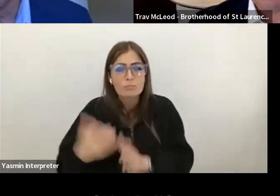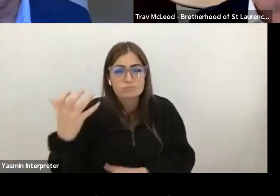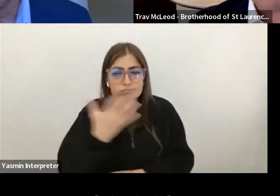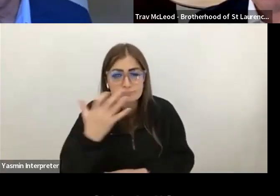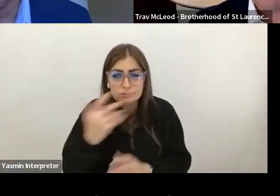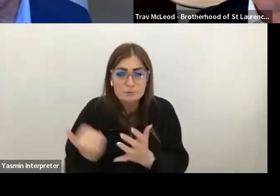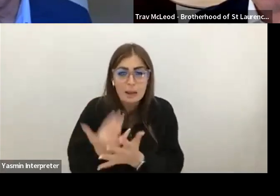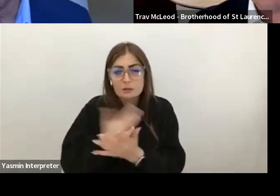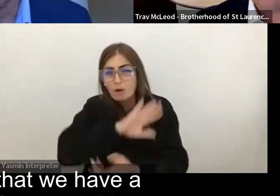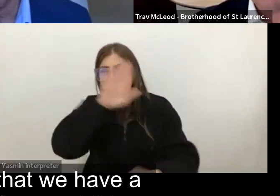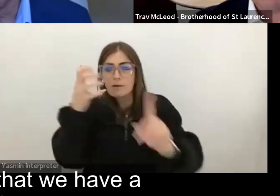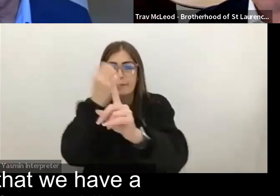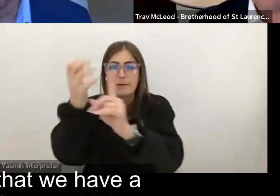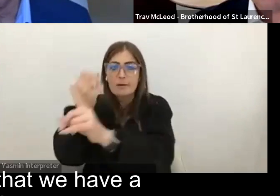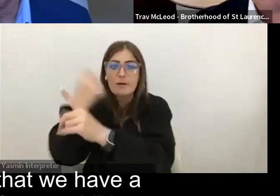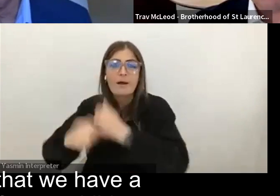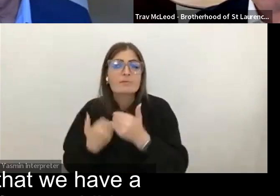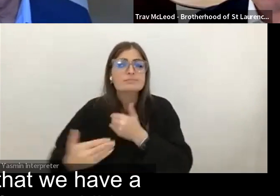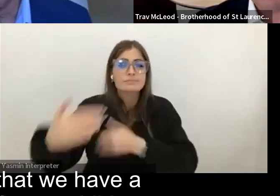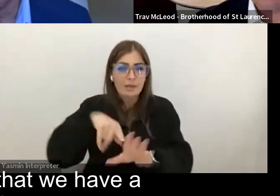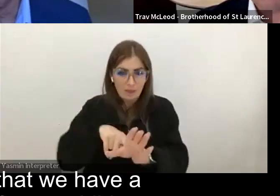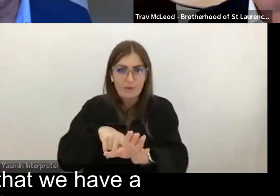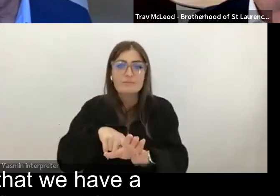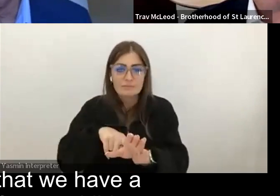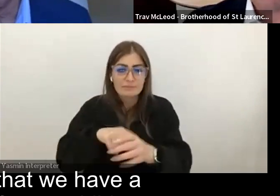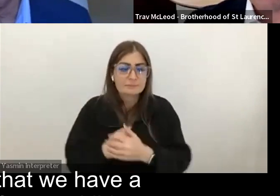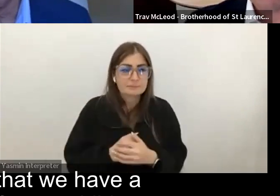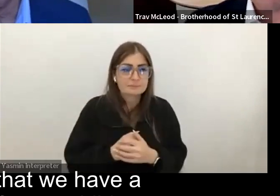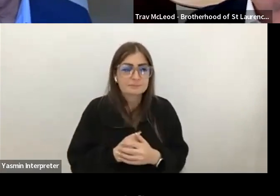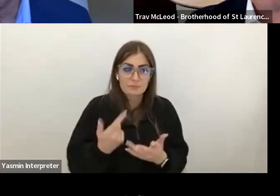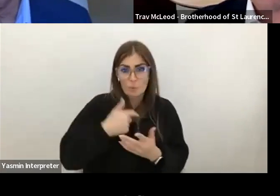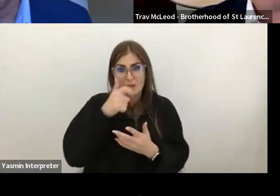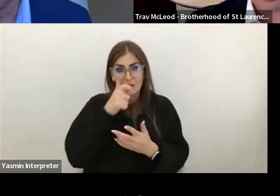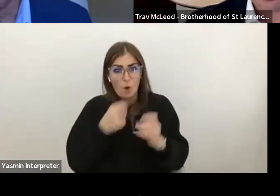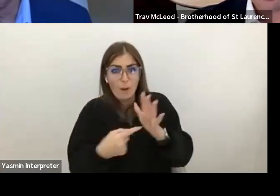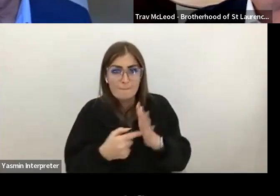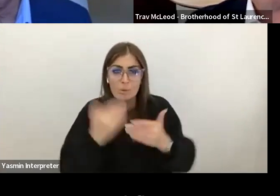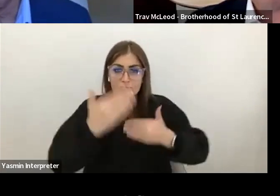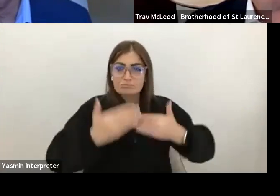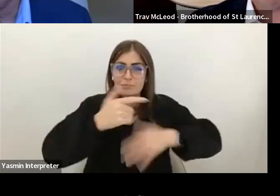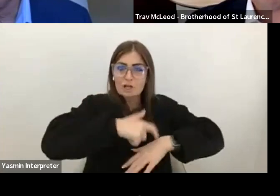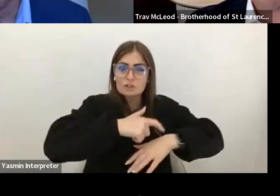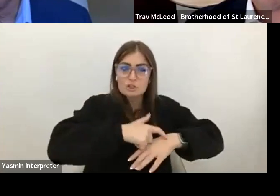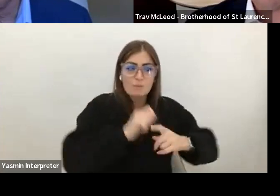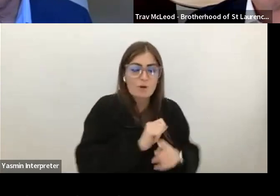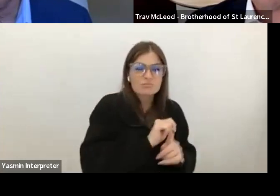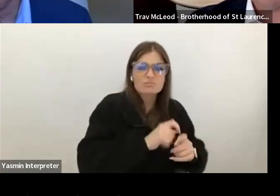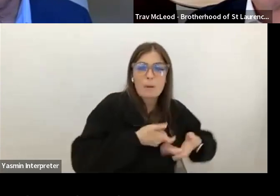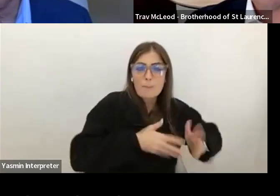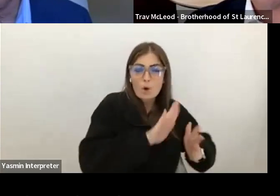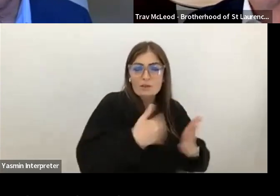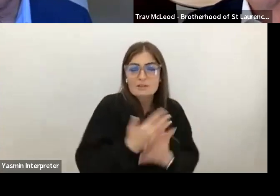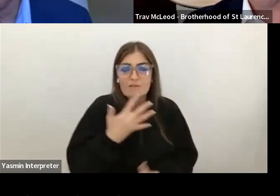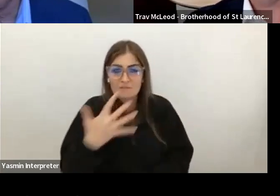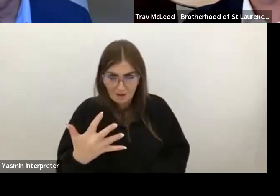span of their life. And we know that we have a critical window for our children from conception to age around 5, where